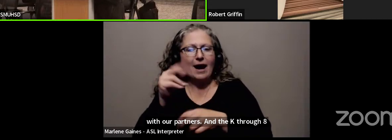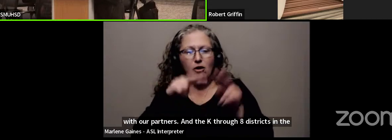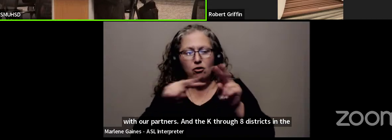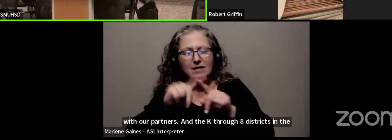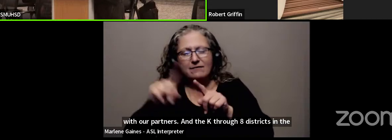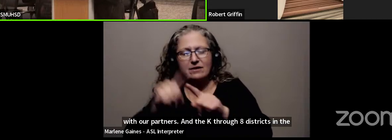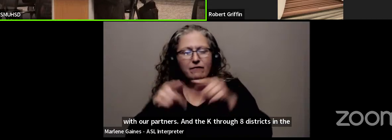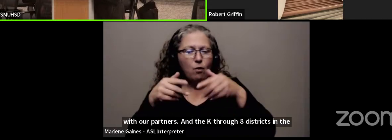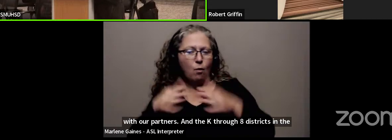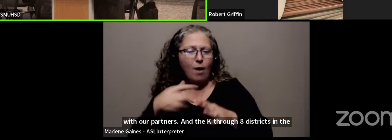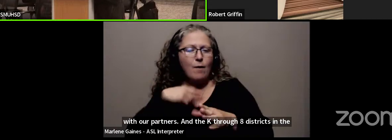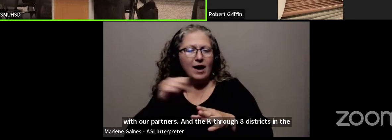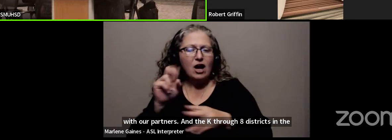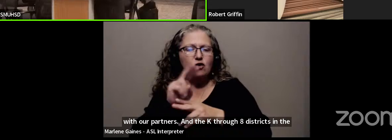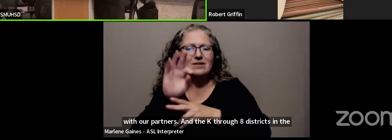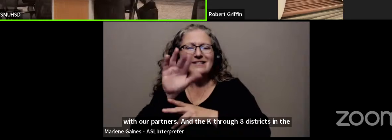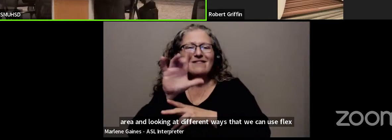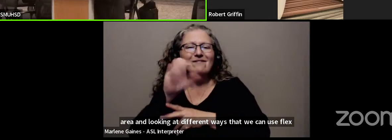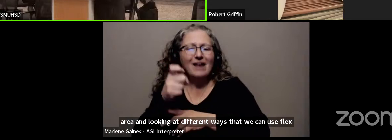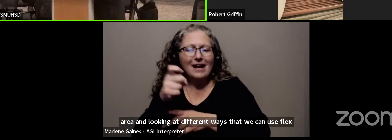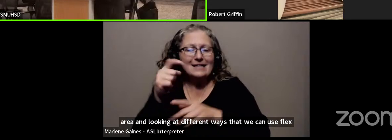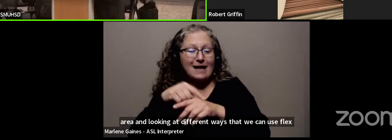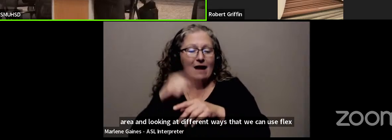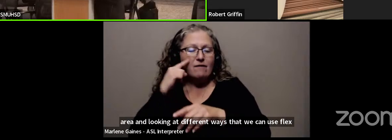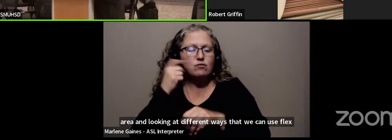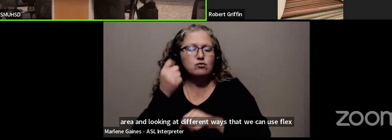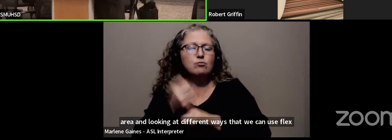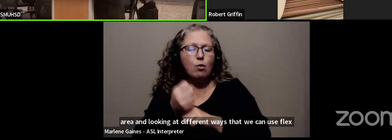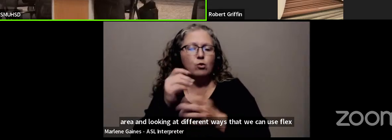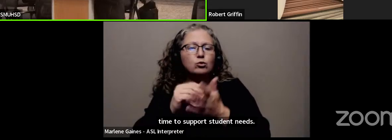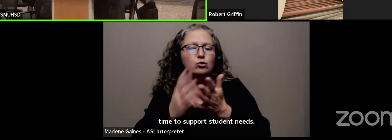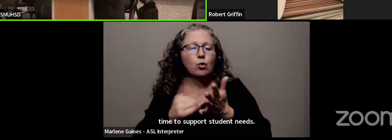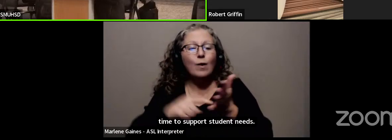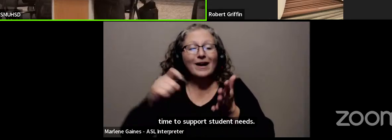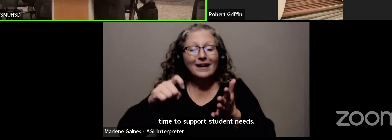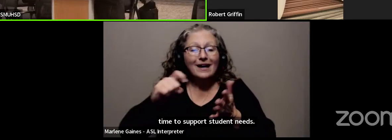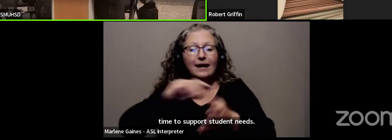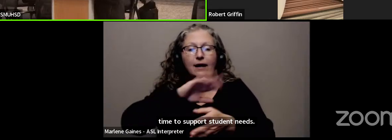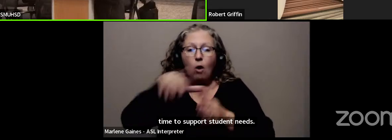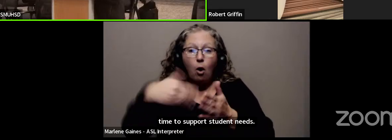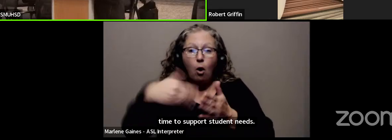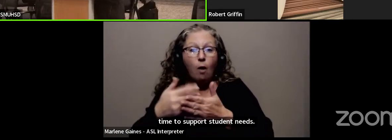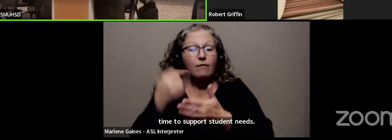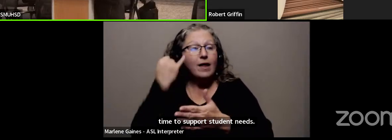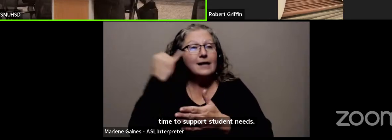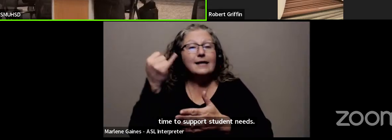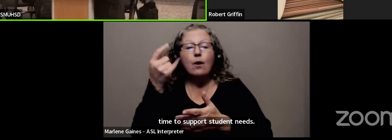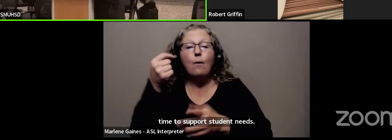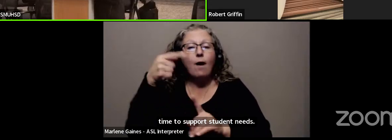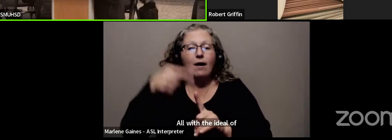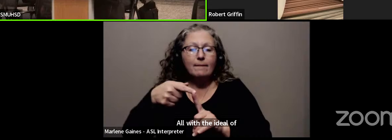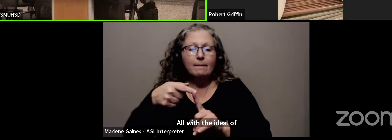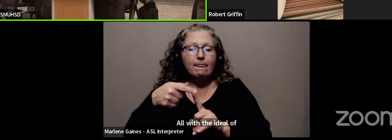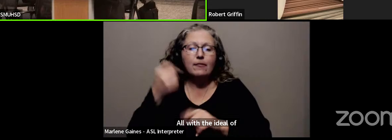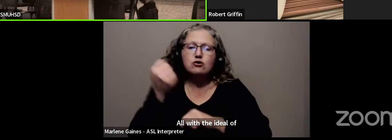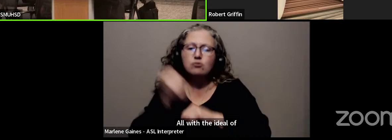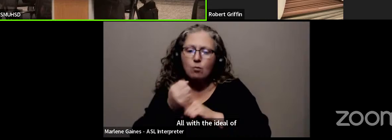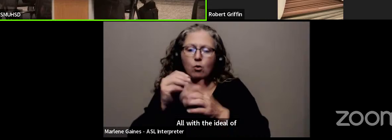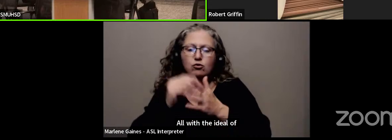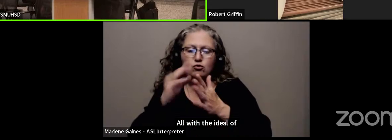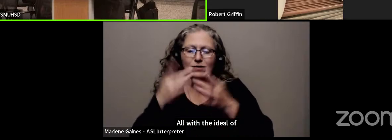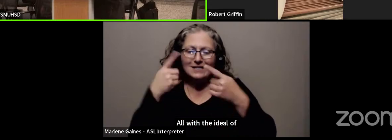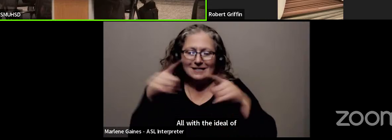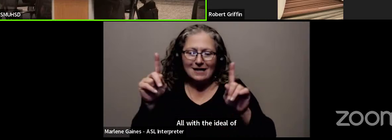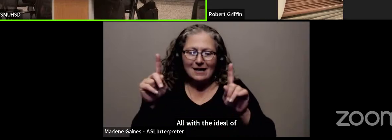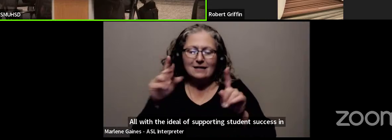that we can use flex time to support student needs, all with the ideal of supporting student success in their